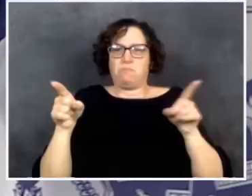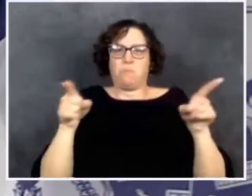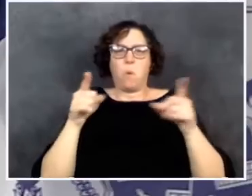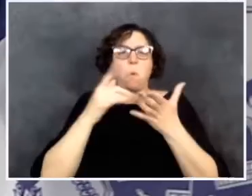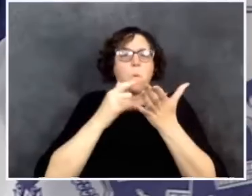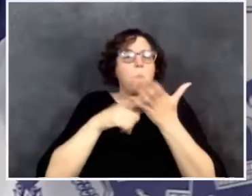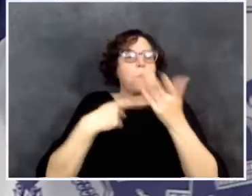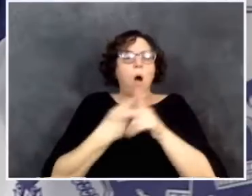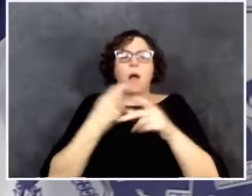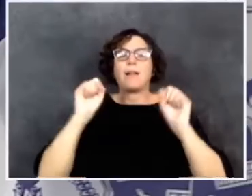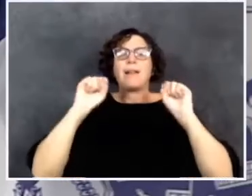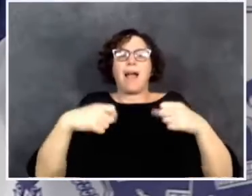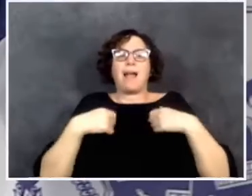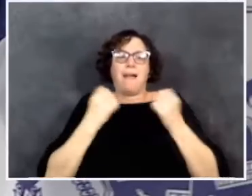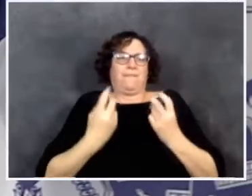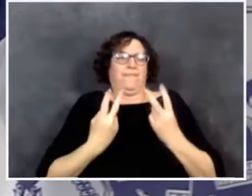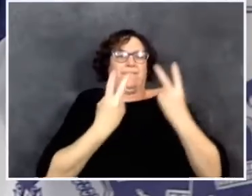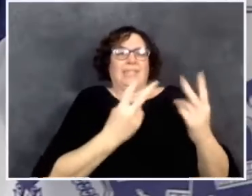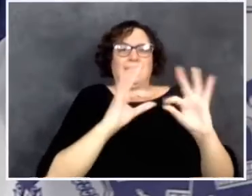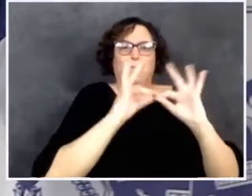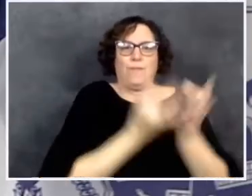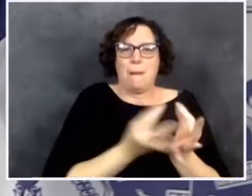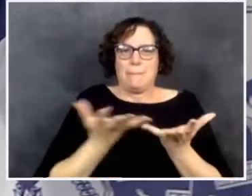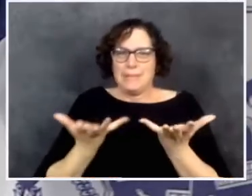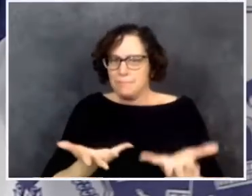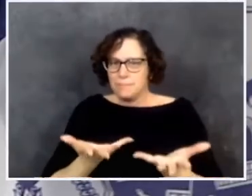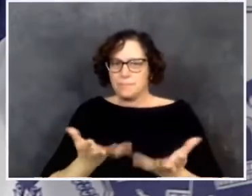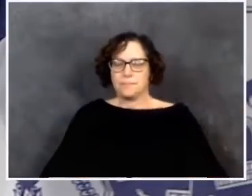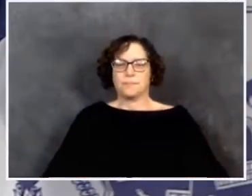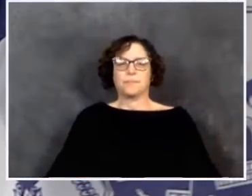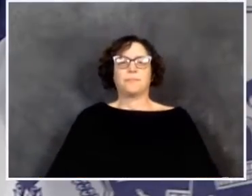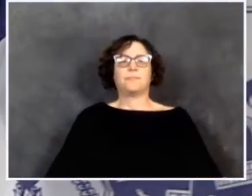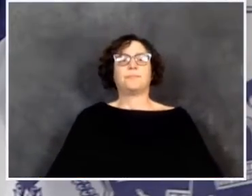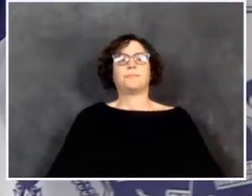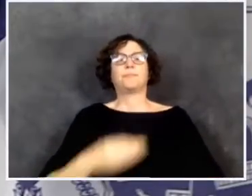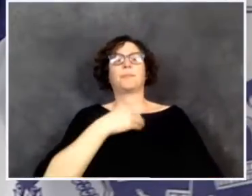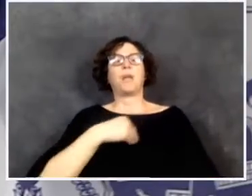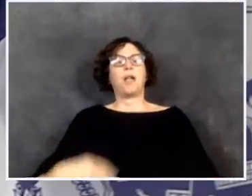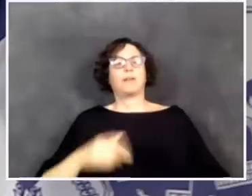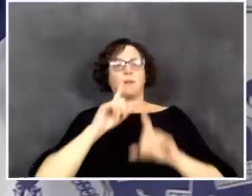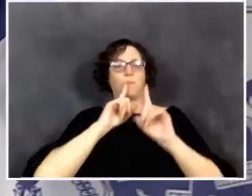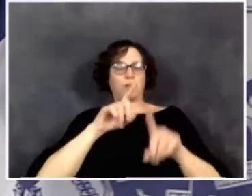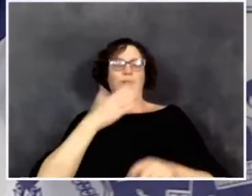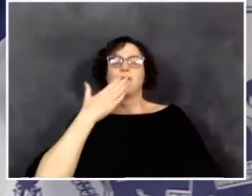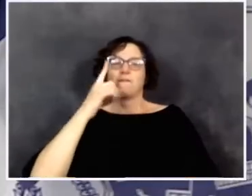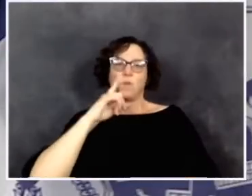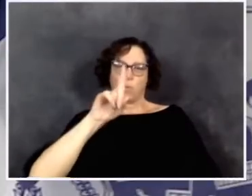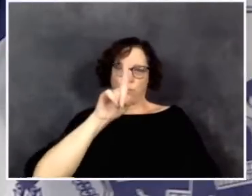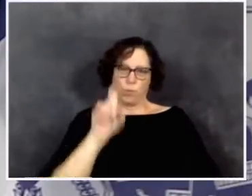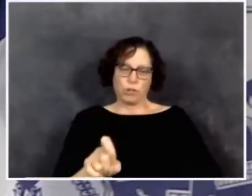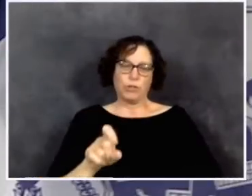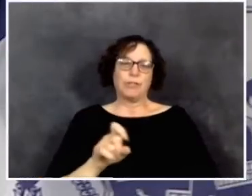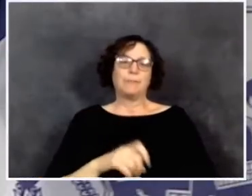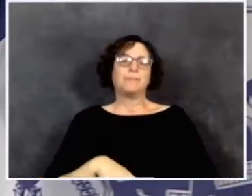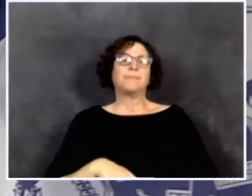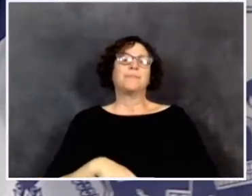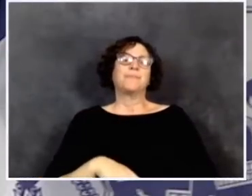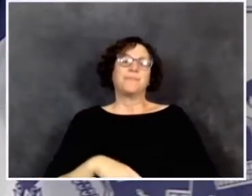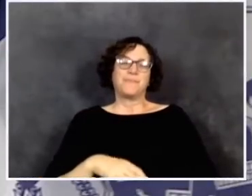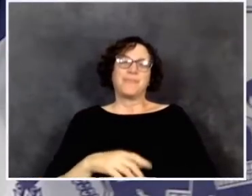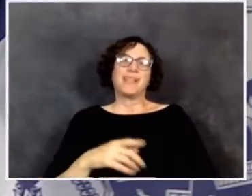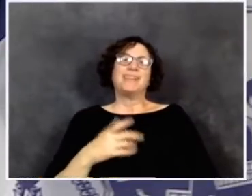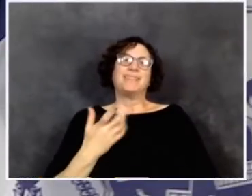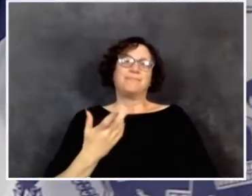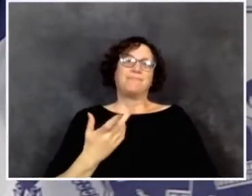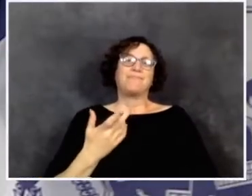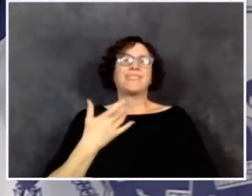in moderation? Katie, thank you for the question, and I want to join with you in wishing a happy Orthodox Easter to all